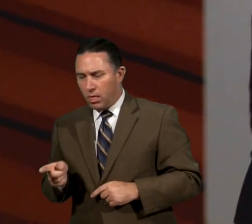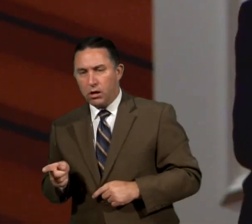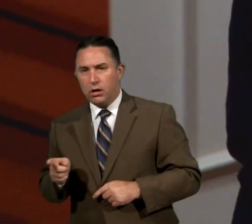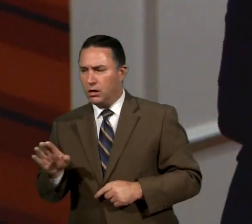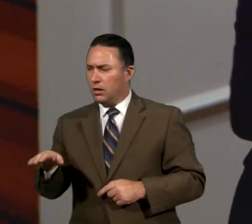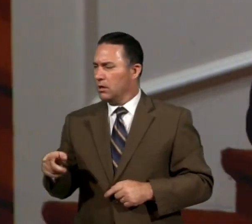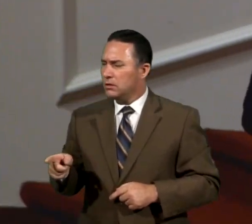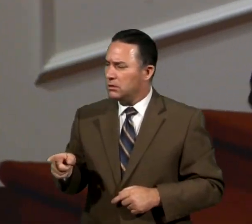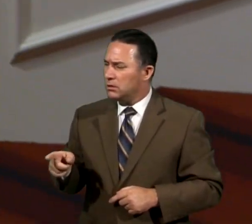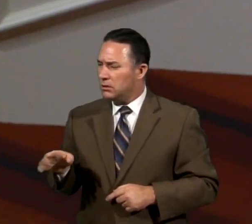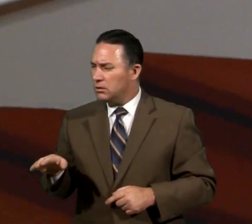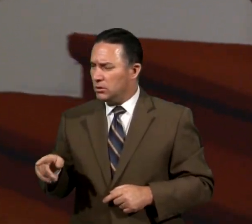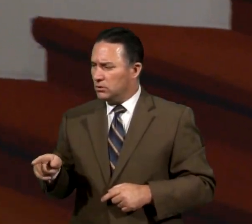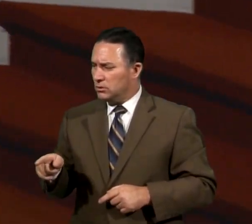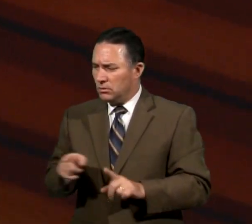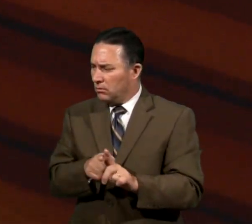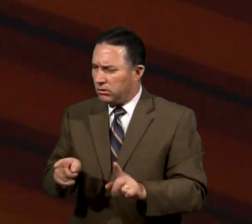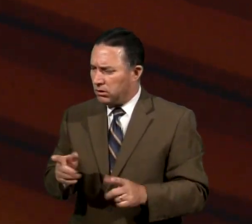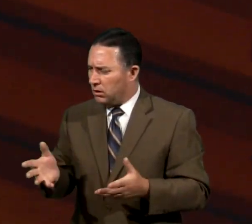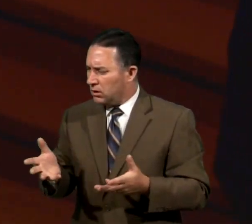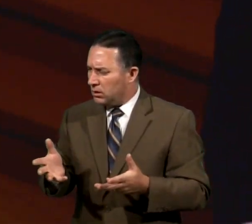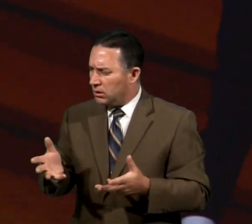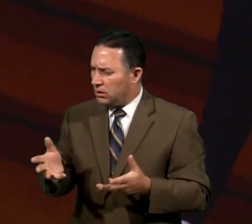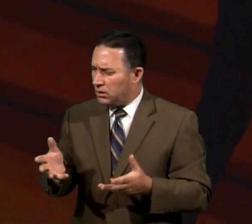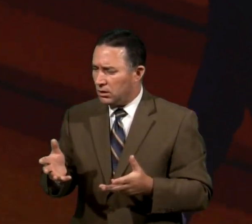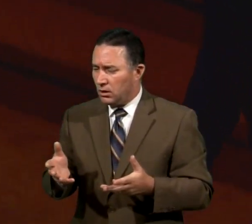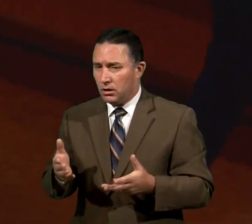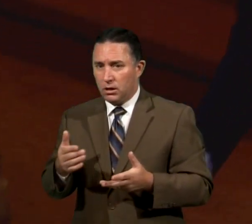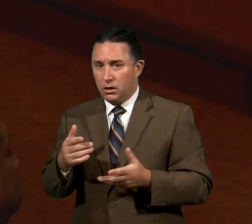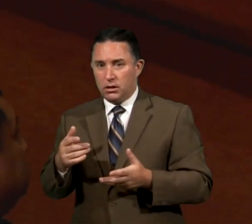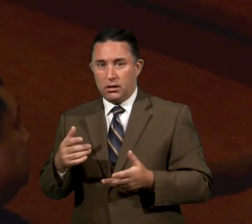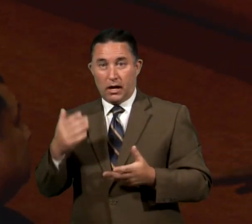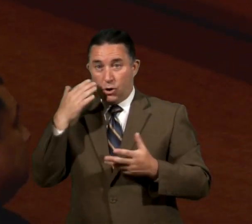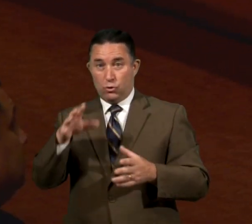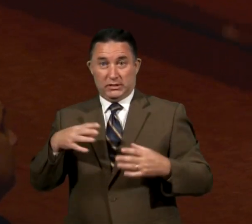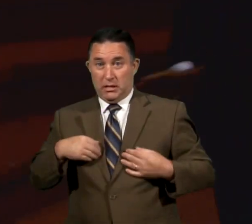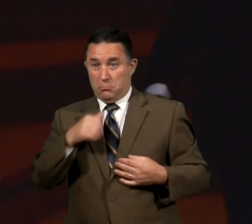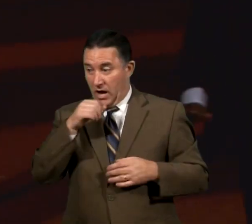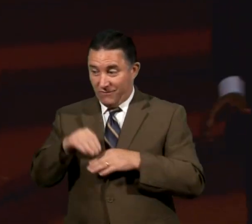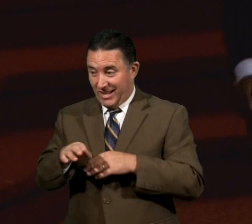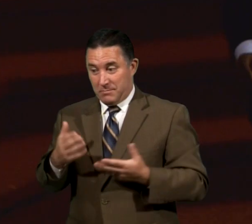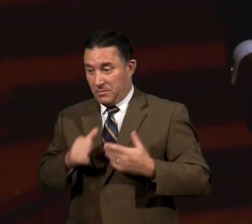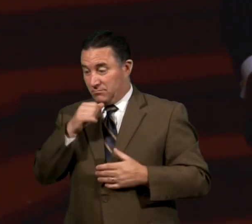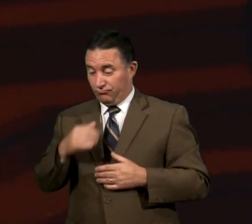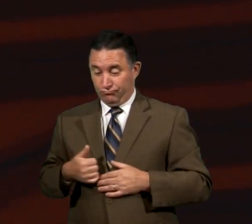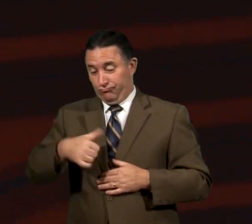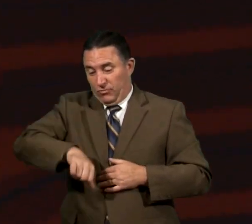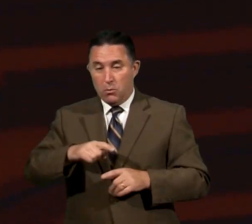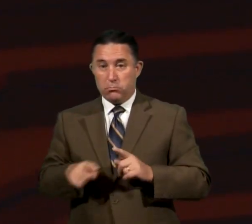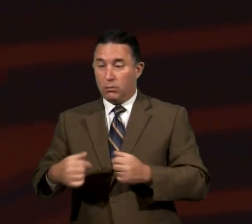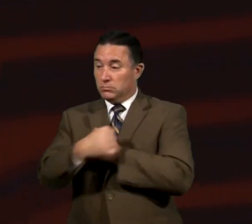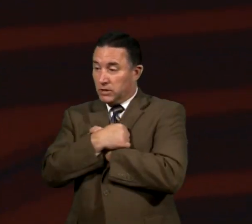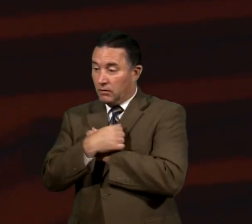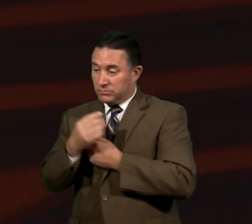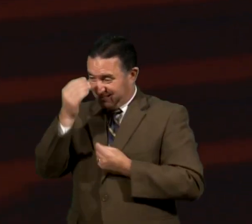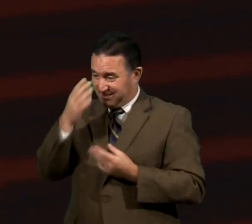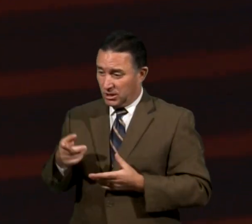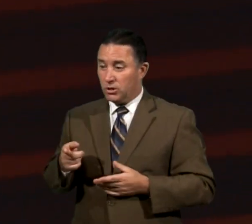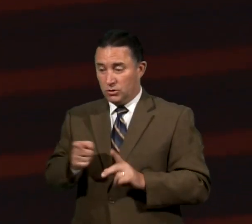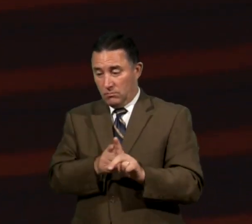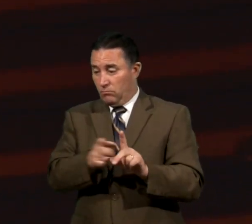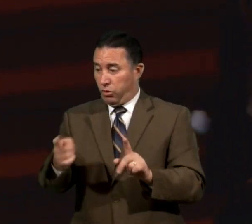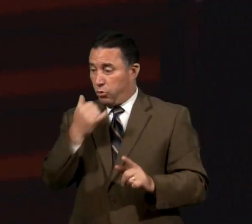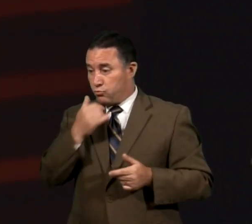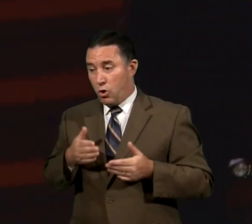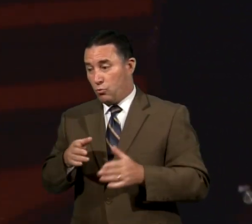hey, bro, you slipping, dude. You need to, I don't know if you're going to take my advice or not. You might not. But in love, I'm trying to tell you, bro, you're going the